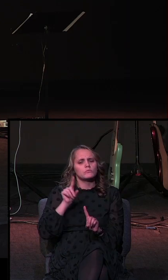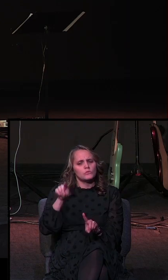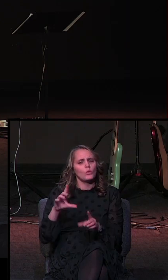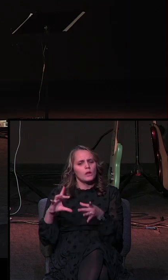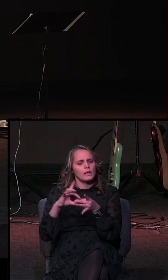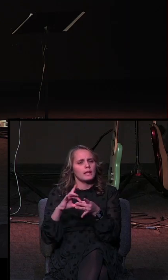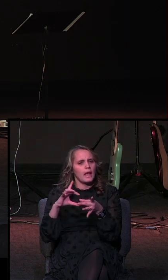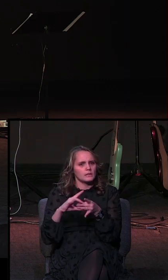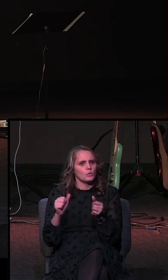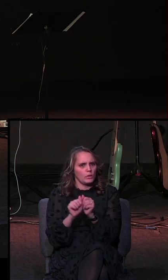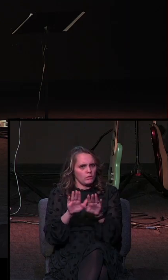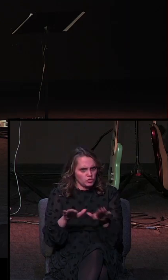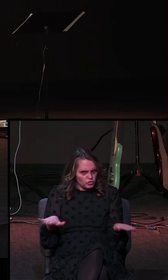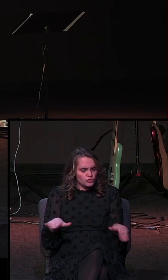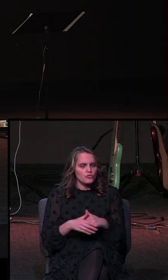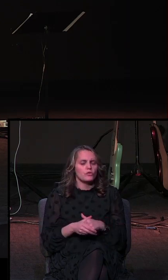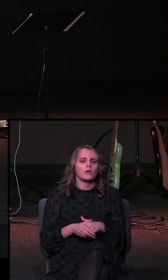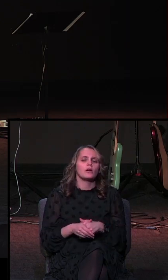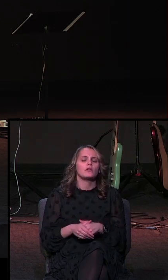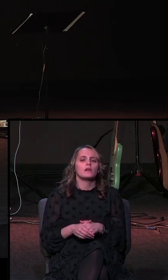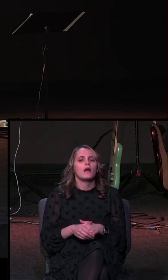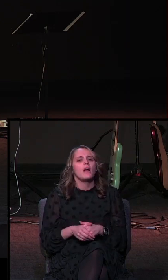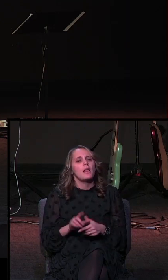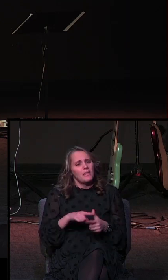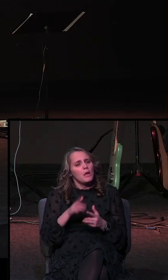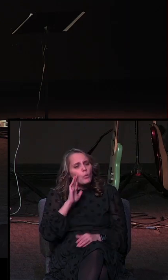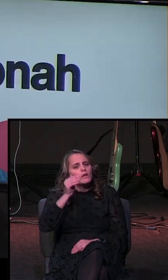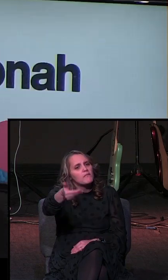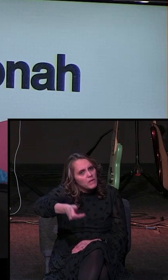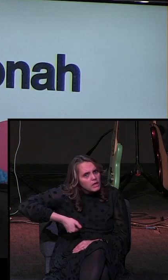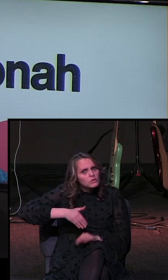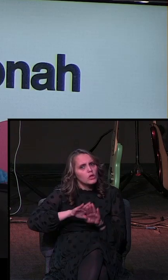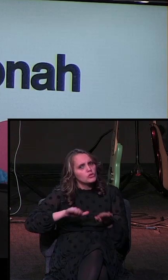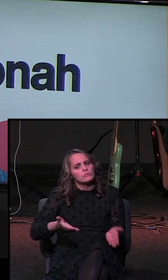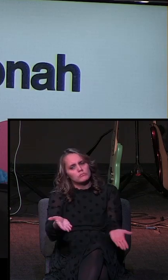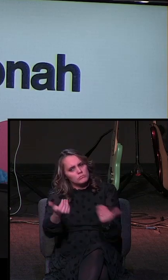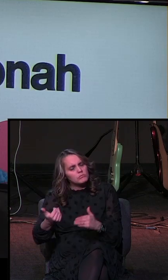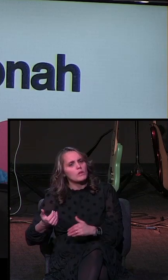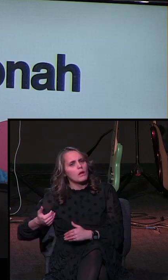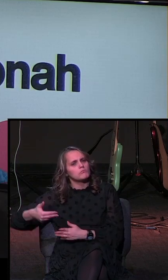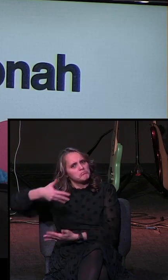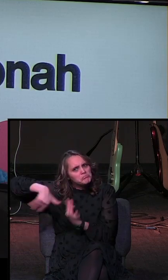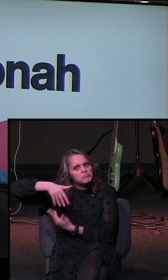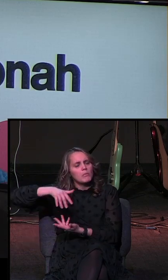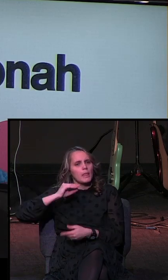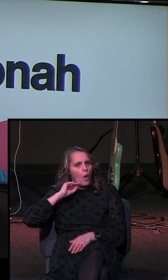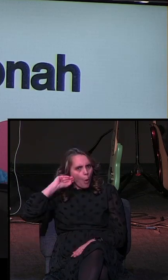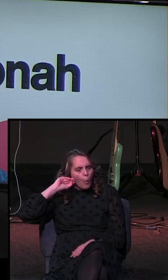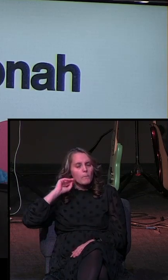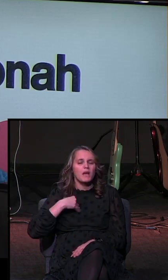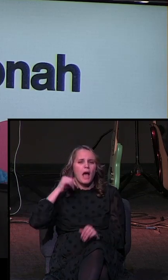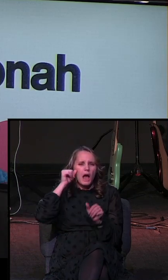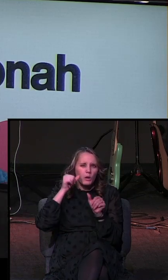home, and she would, you know, regularly kind of invite them to come hang out at our house or hang out with us or with our family. And I remember there was